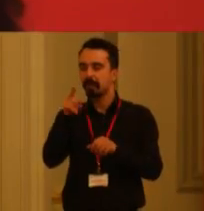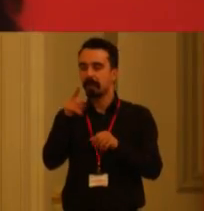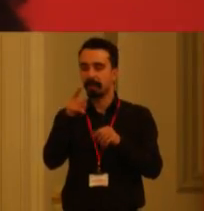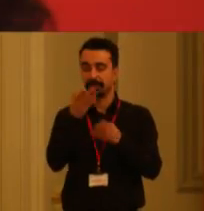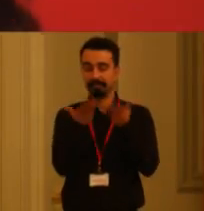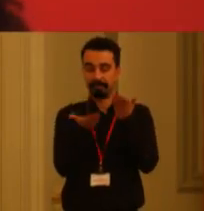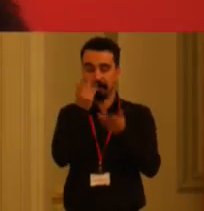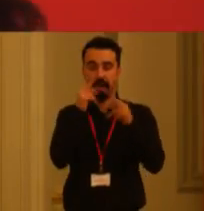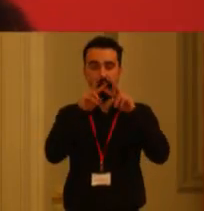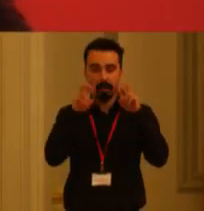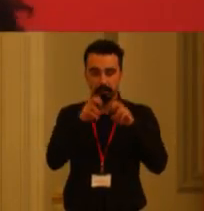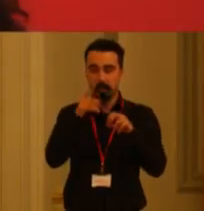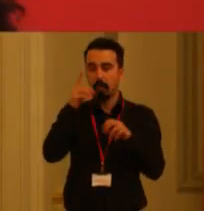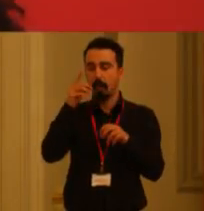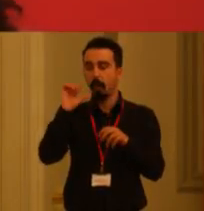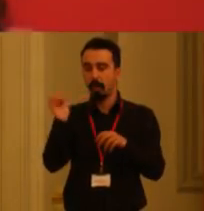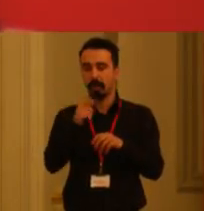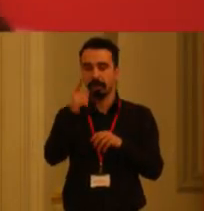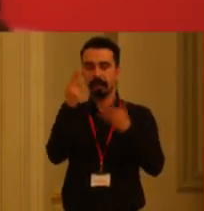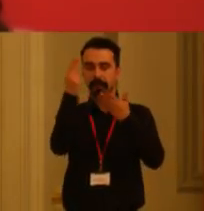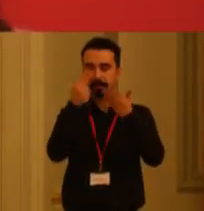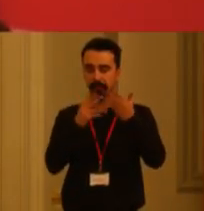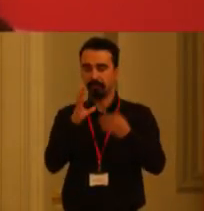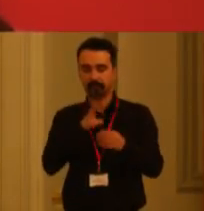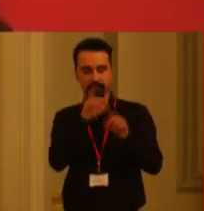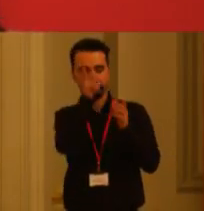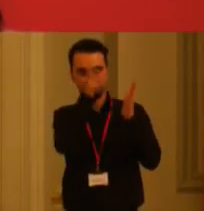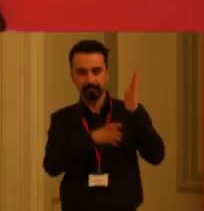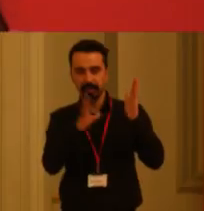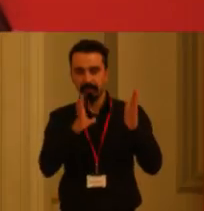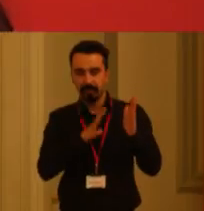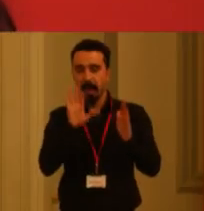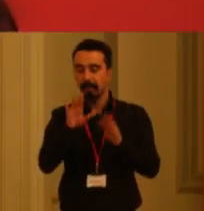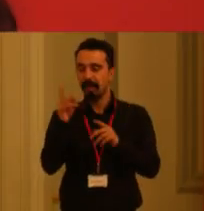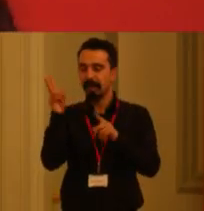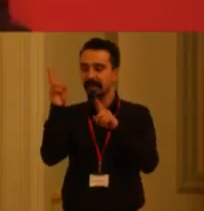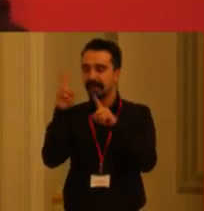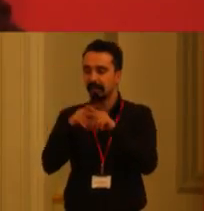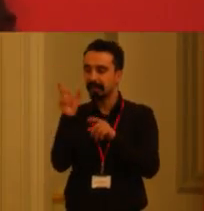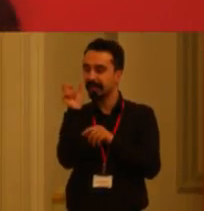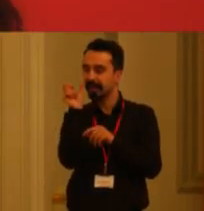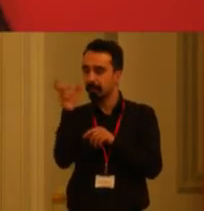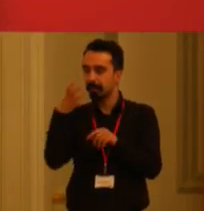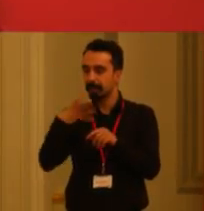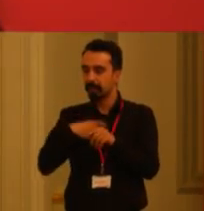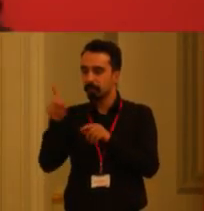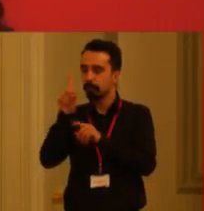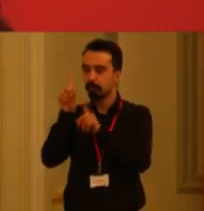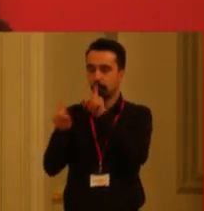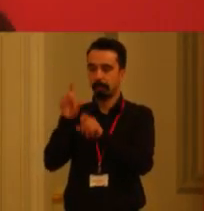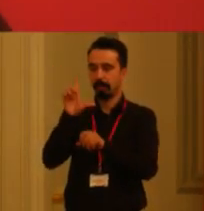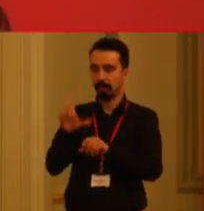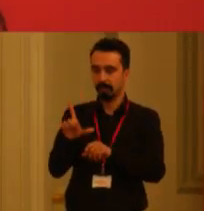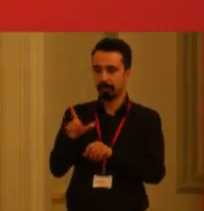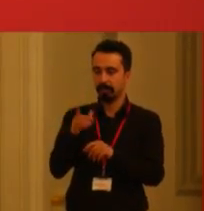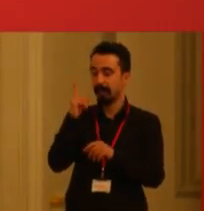of these things. Statistics and research always draw us a picture, but then again,